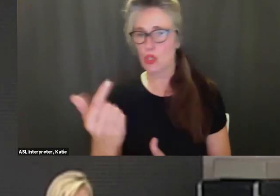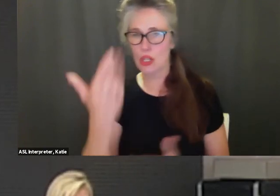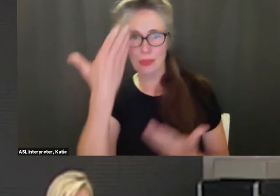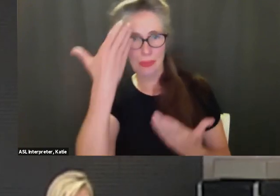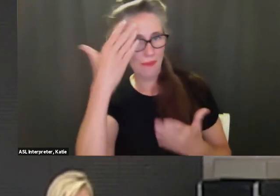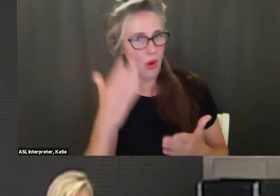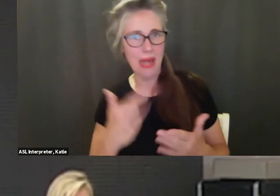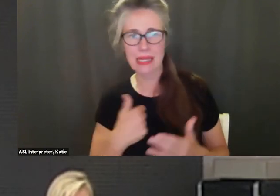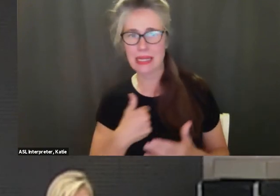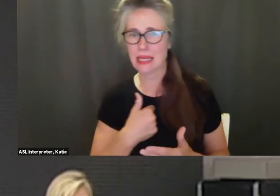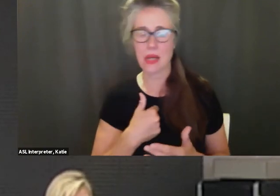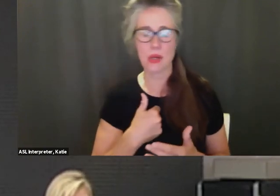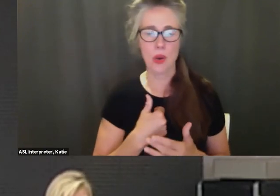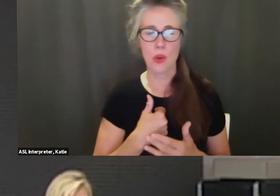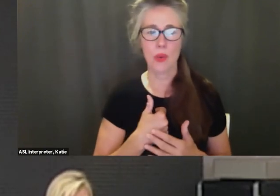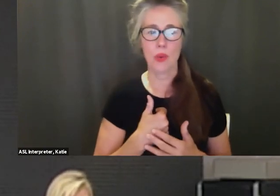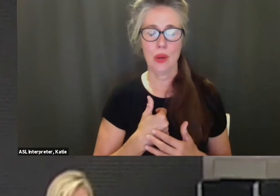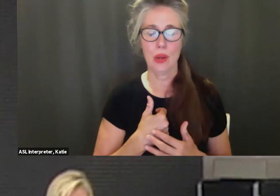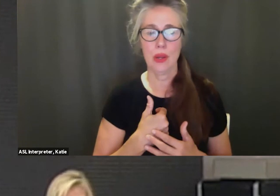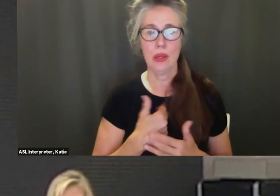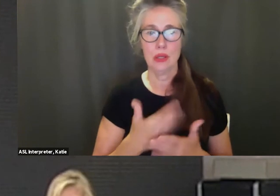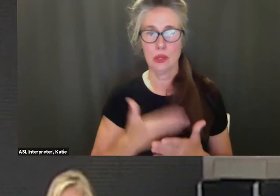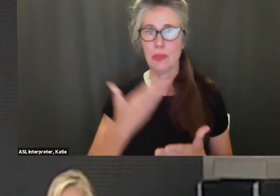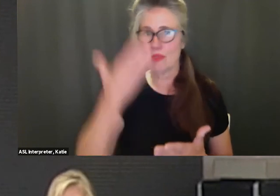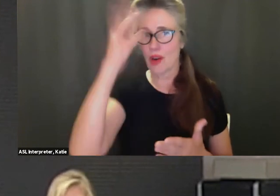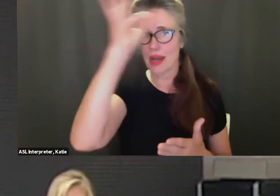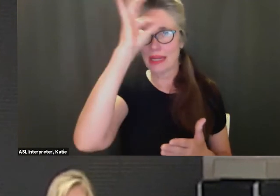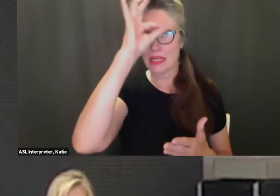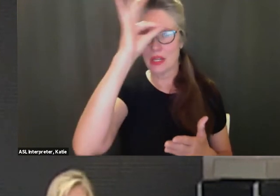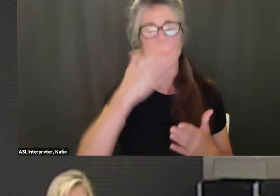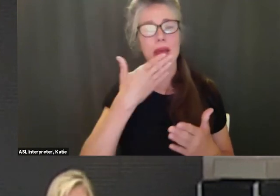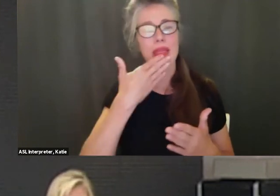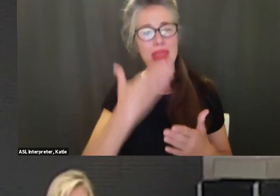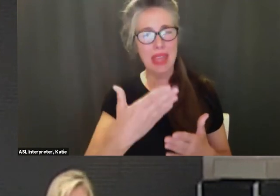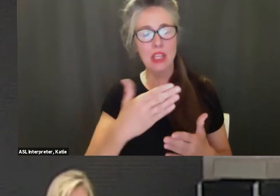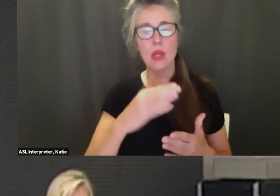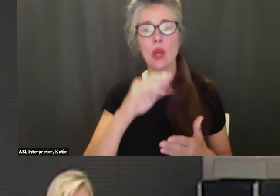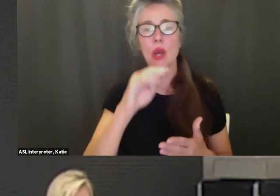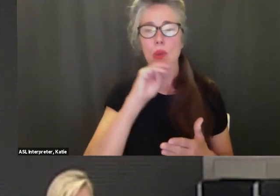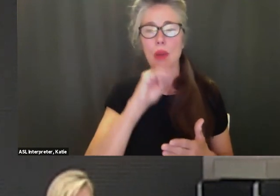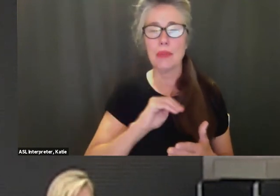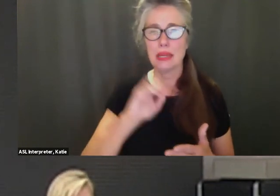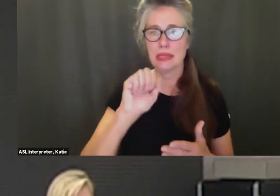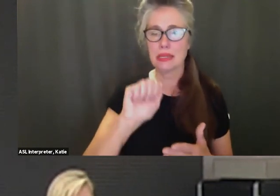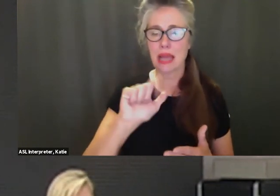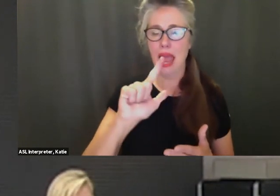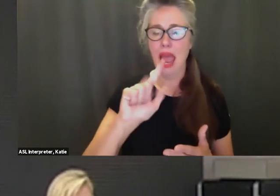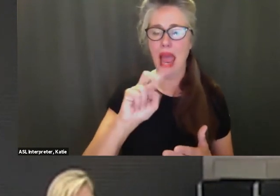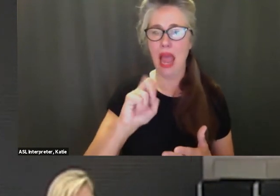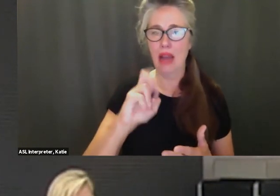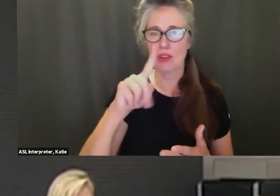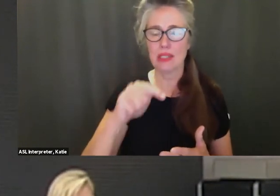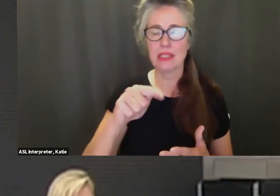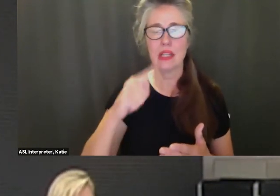and I really appreciate it. And I really want to thank, as Ms. Alvarez said, Future Leaders of America for